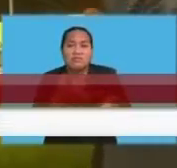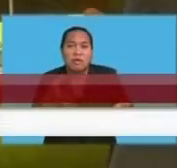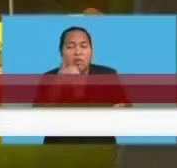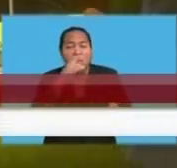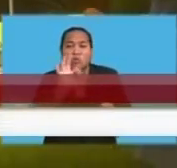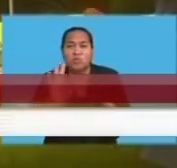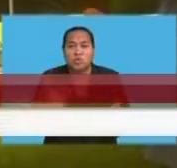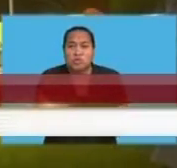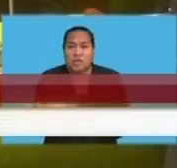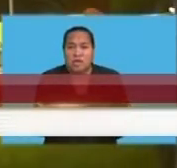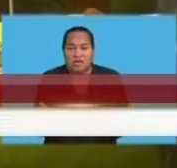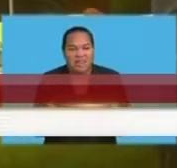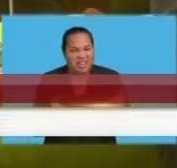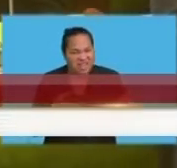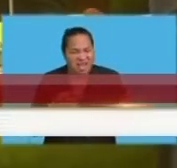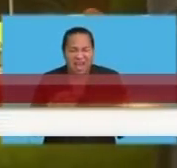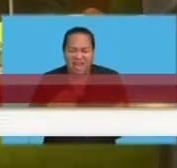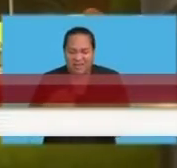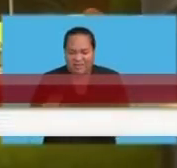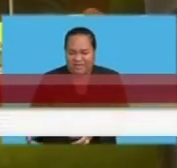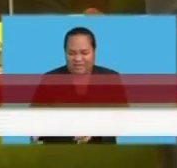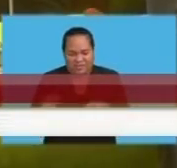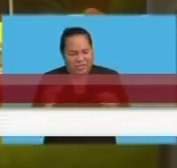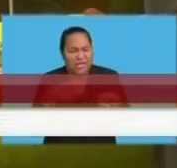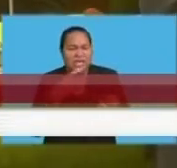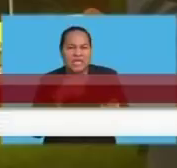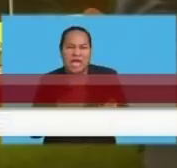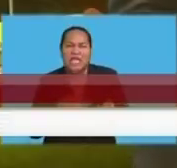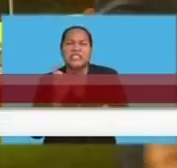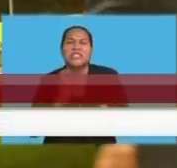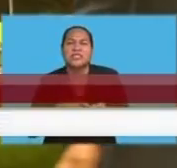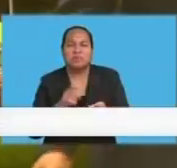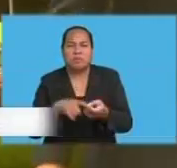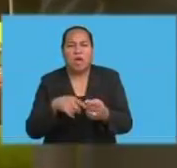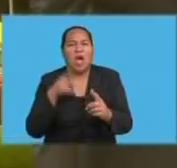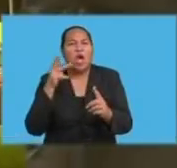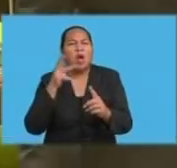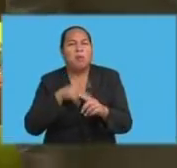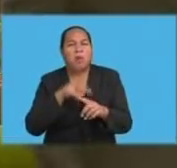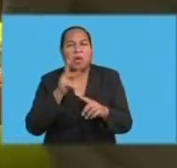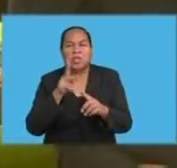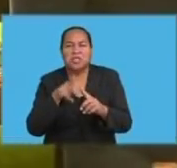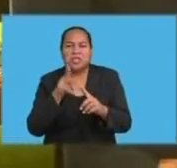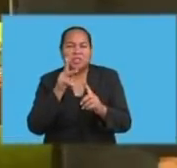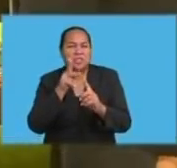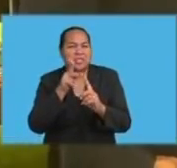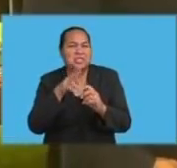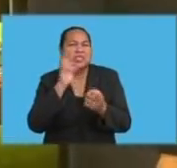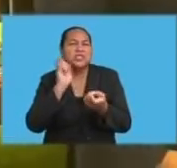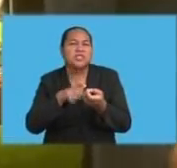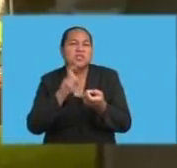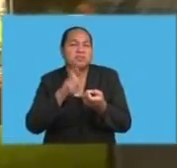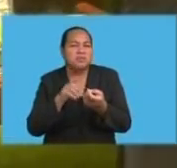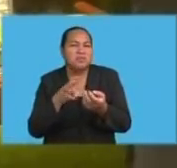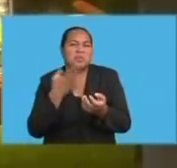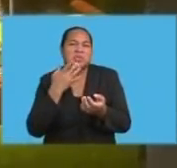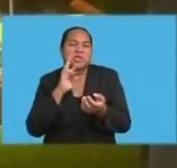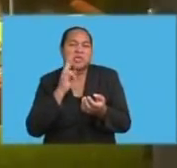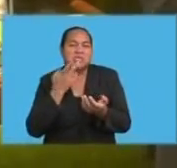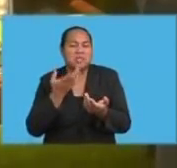Speaker, this is what you call cheap politics. What you call cheap politics, Madam